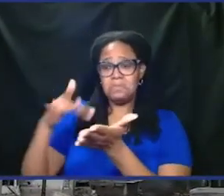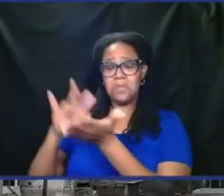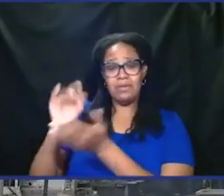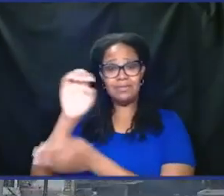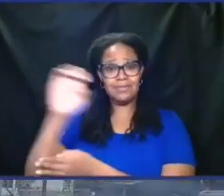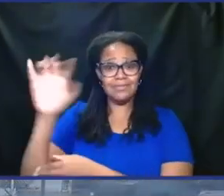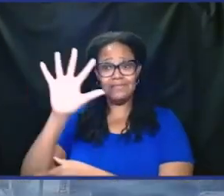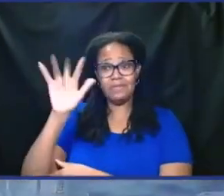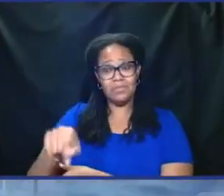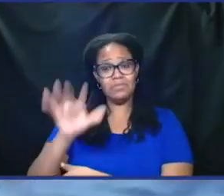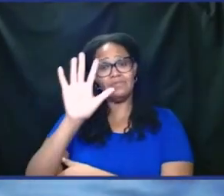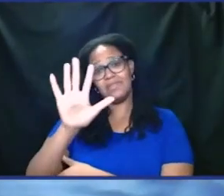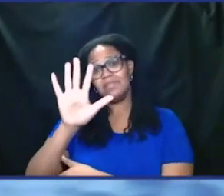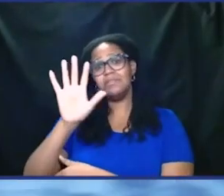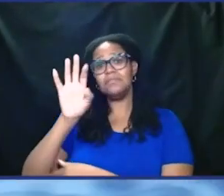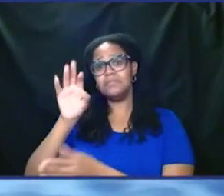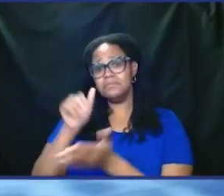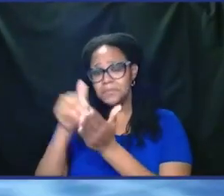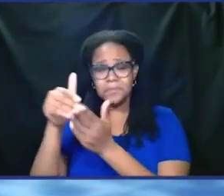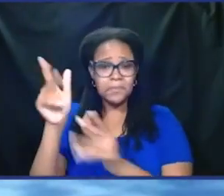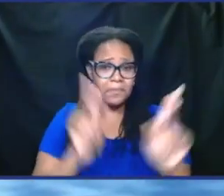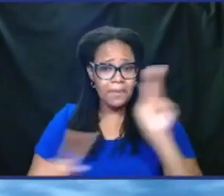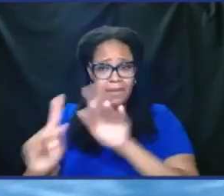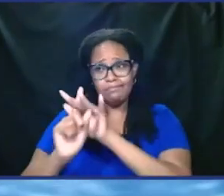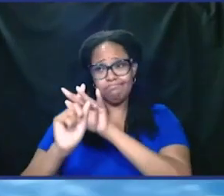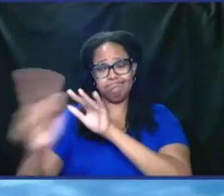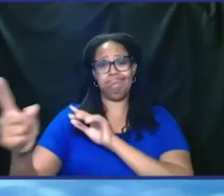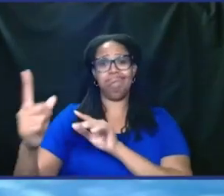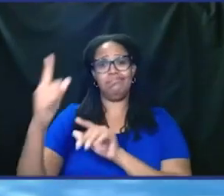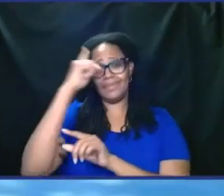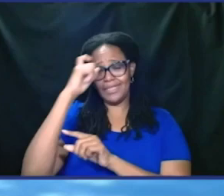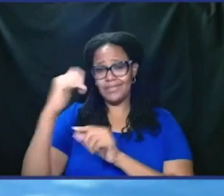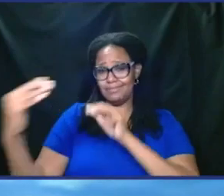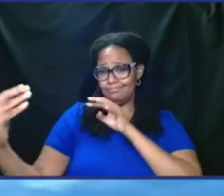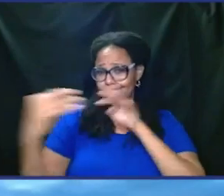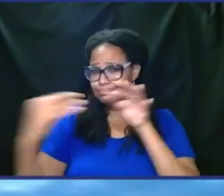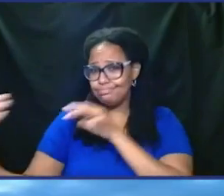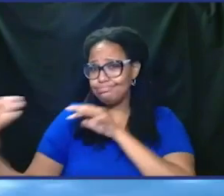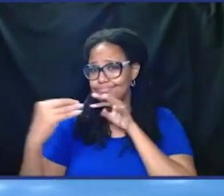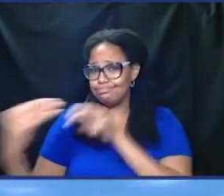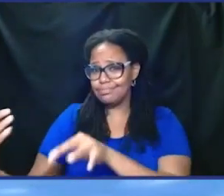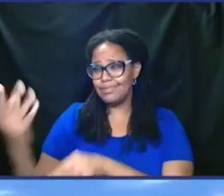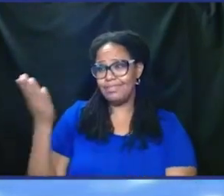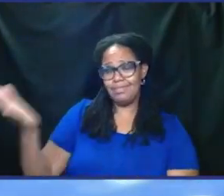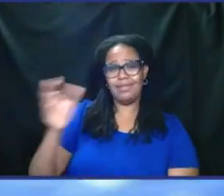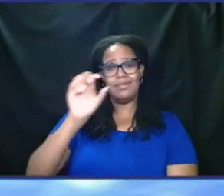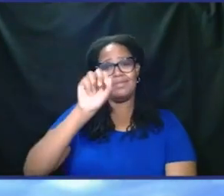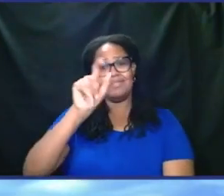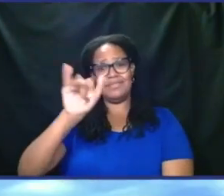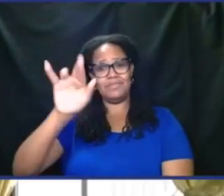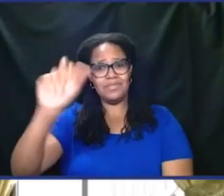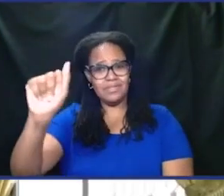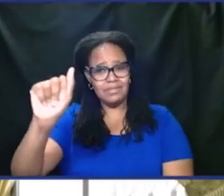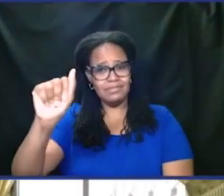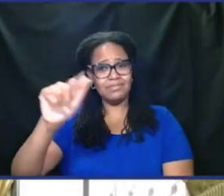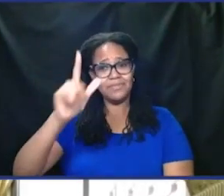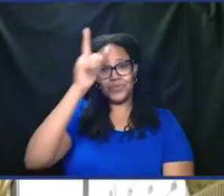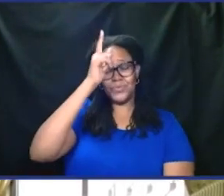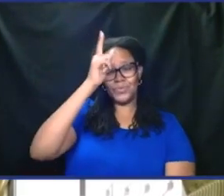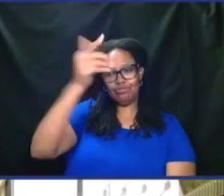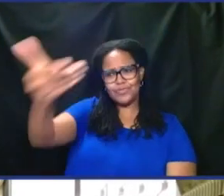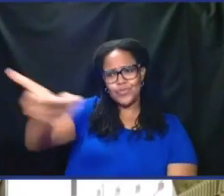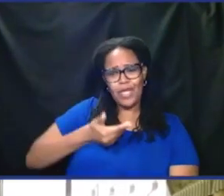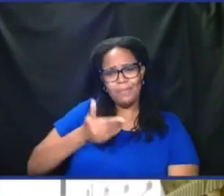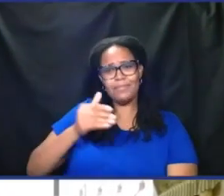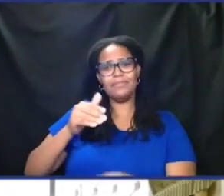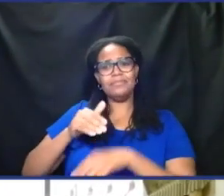Jordan has welcomed 650,000 Syrians, most of whom live alongside Jordanians in cities or small towns near